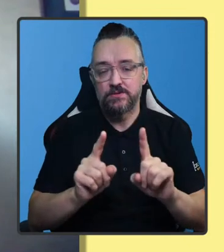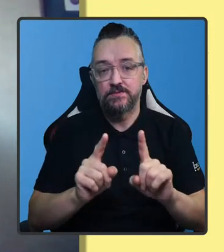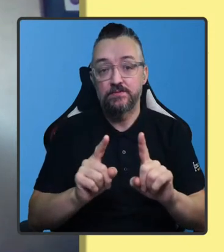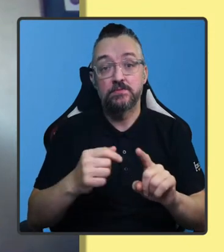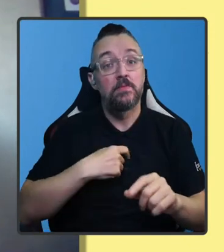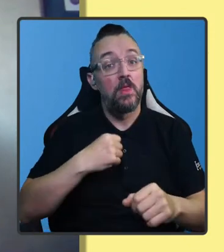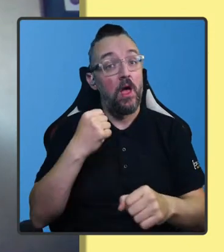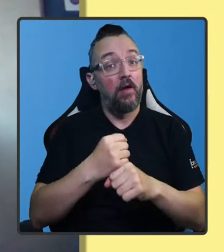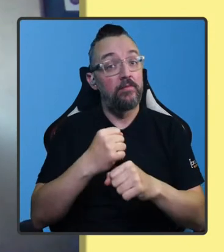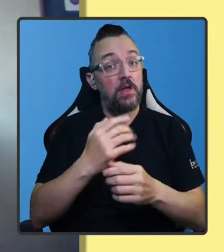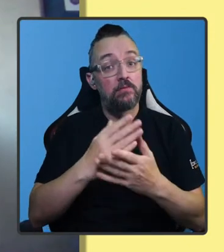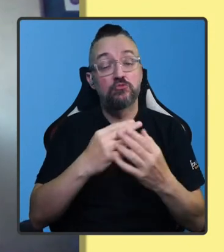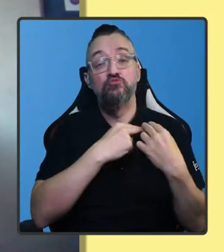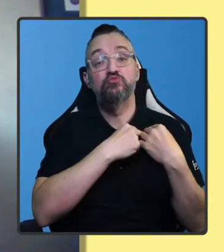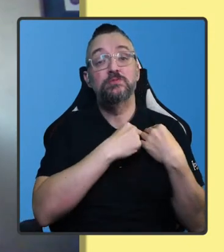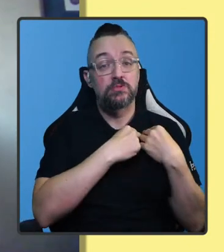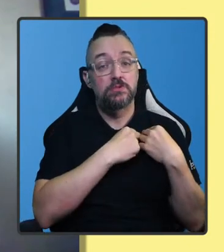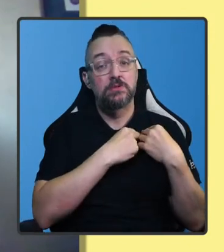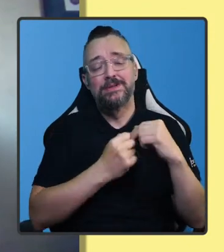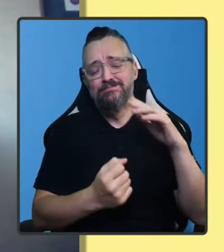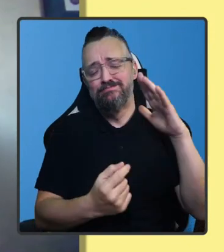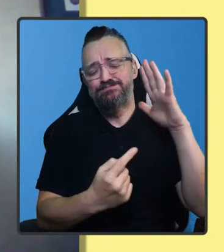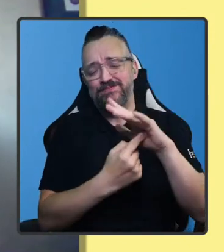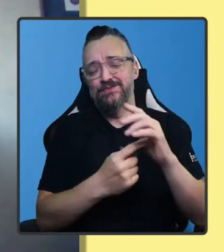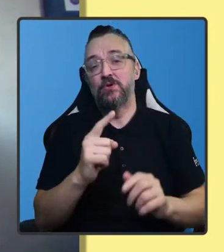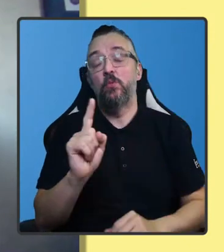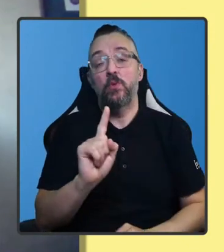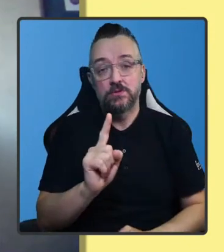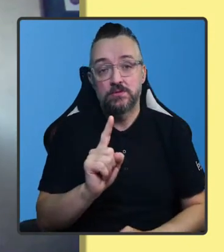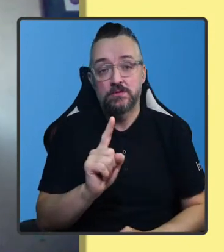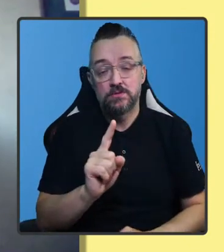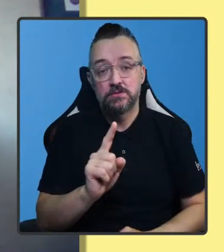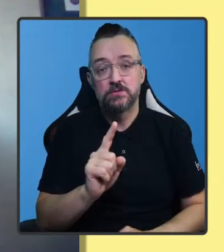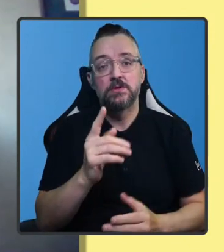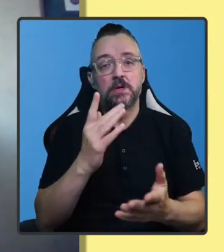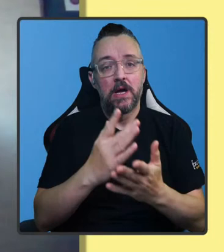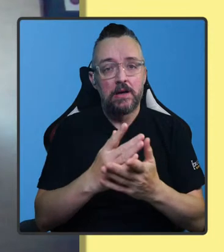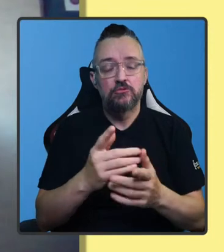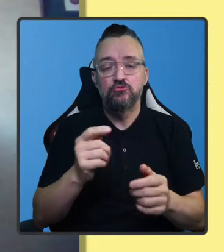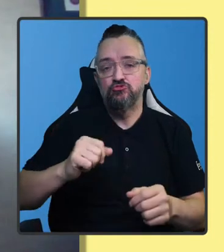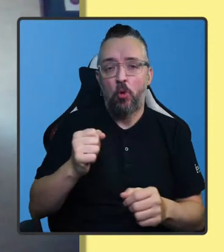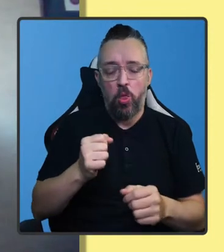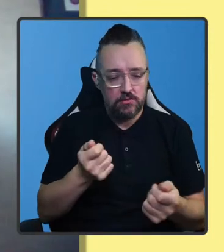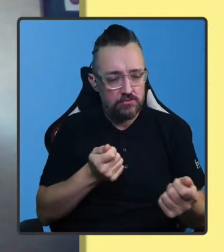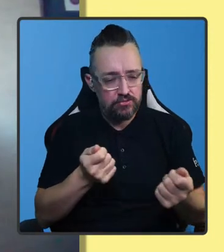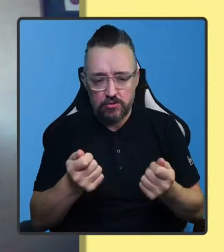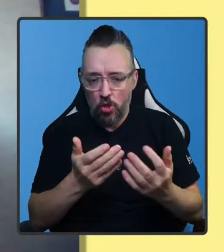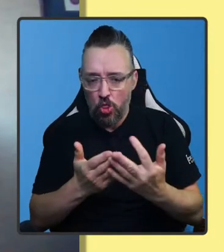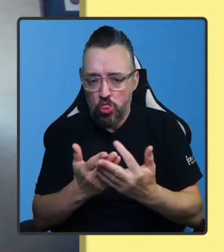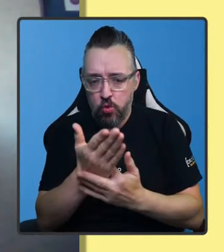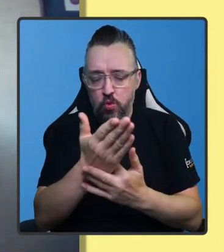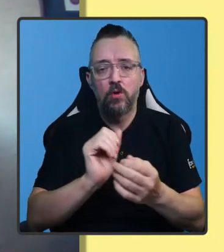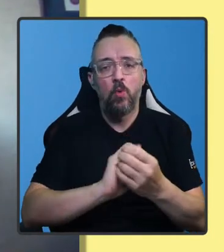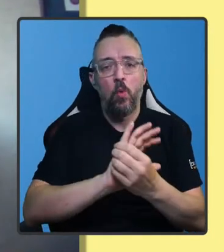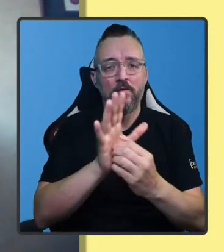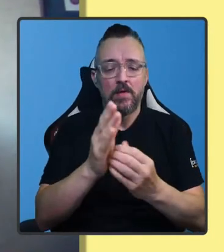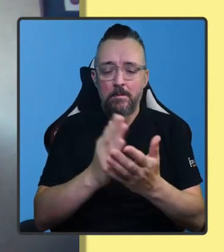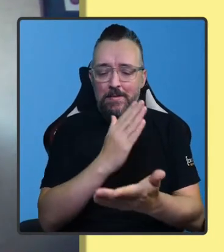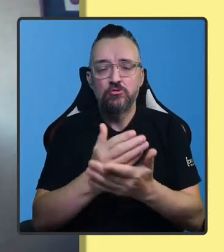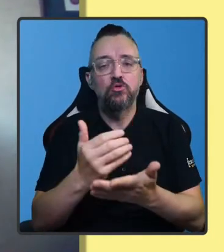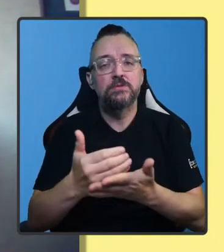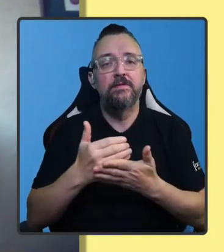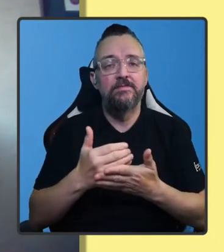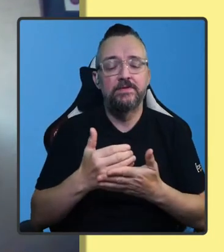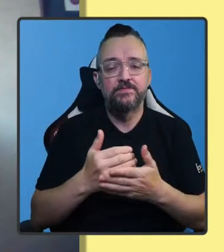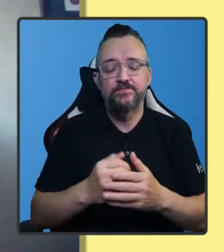the SNP's first priority has been and remains steering Scotland safely through the pandemic. While the